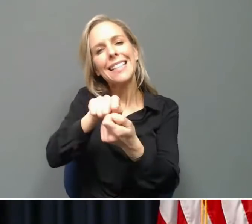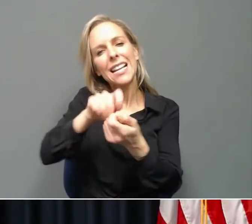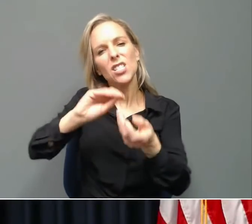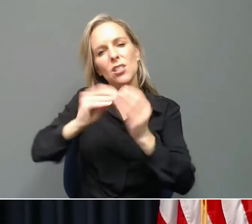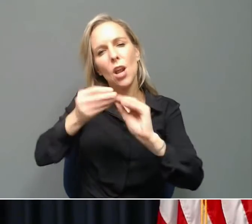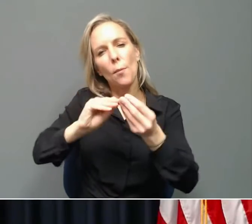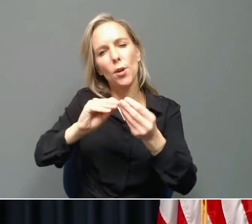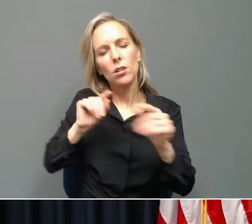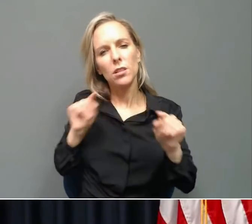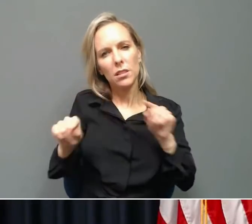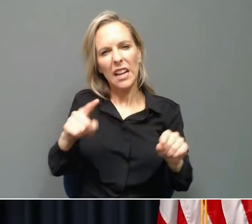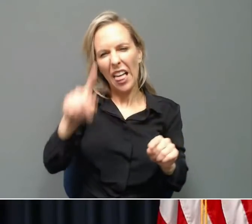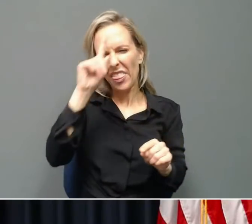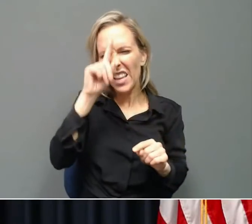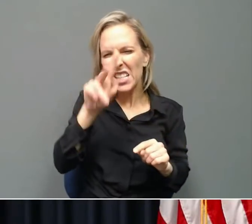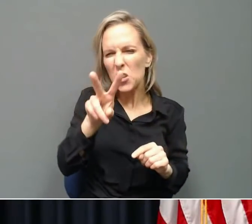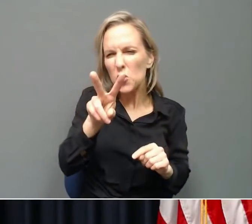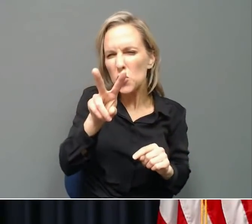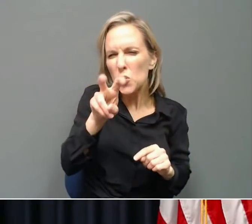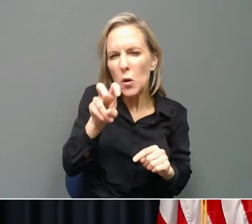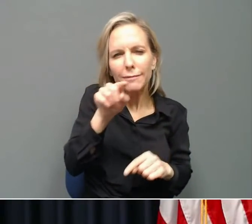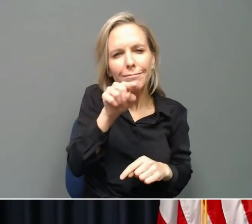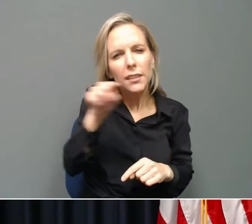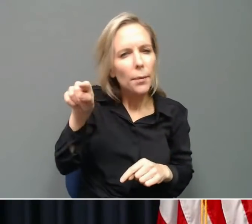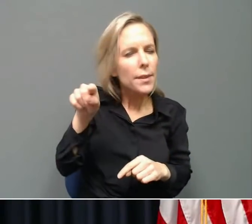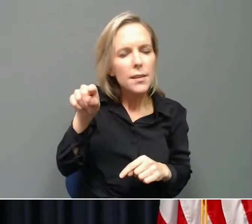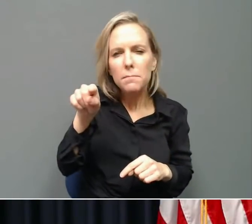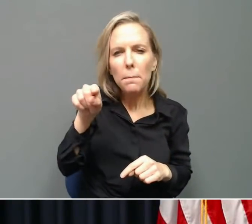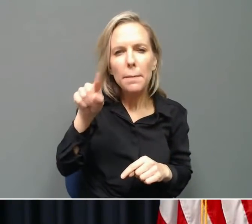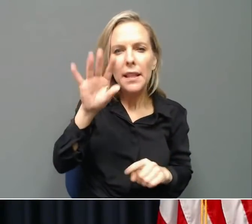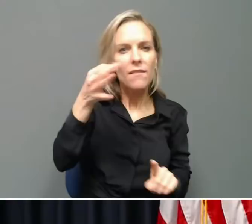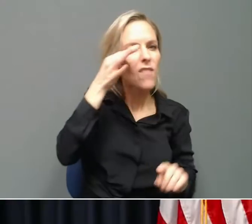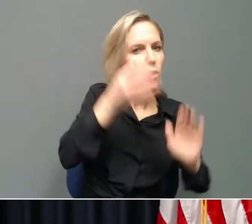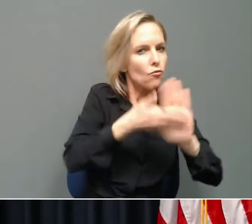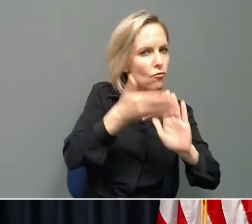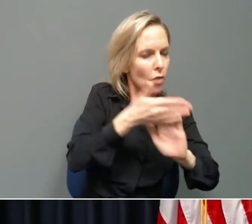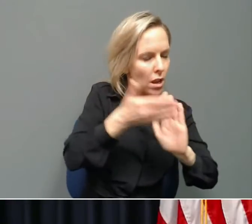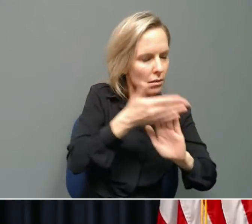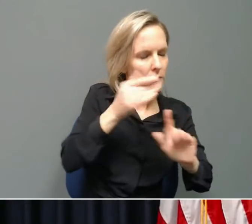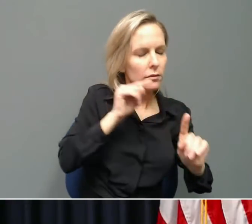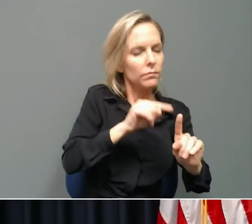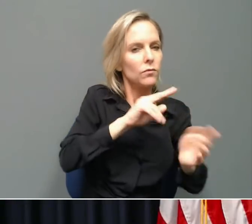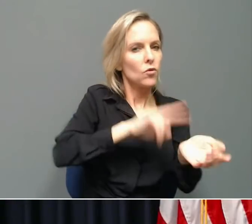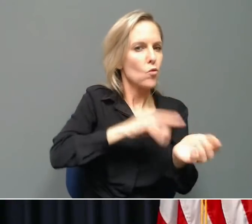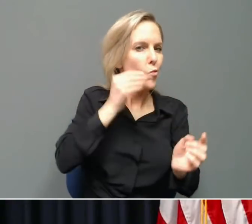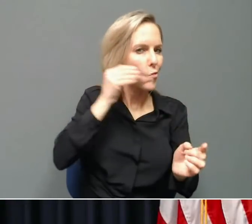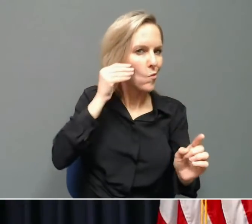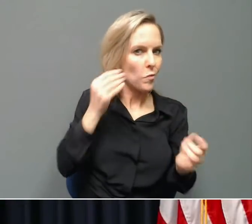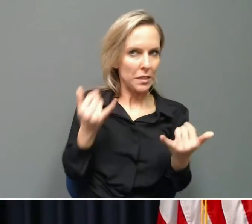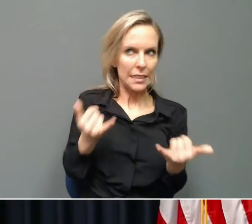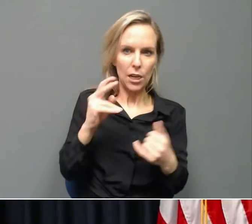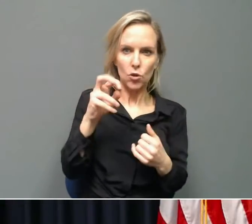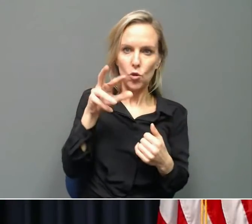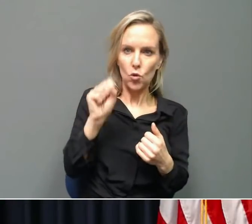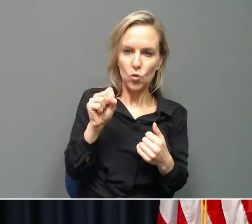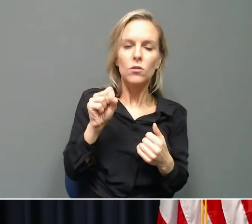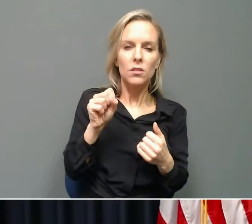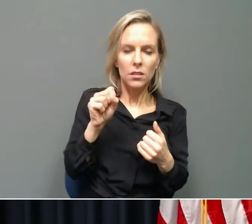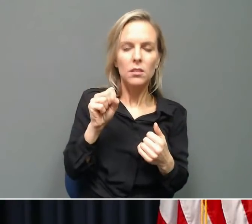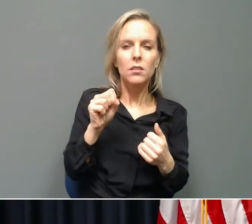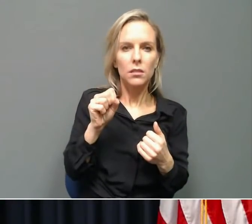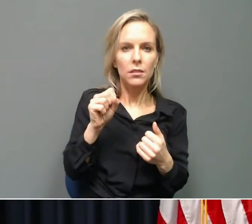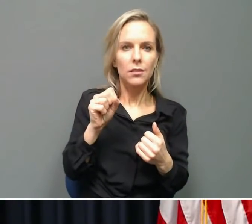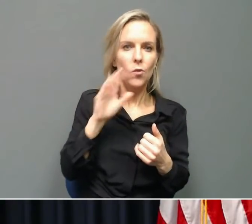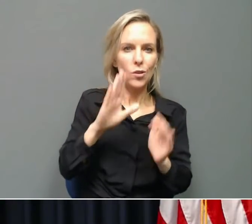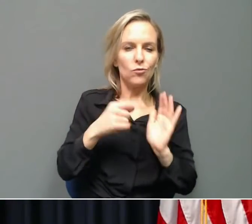believe it's 200 and something that are federally regulated that today's news will implicate. But